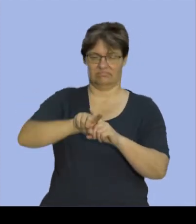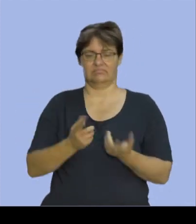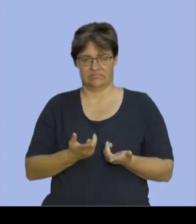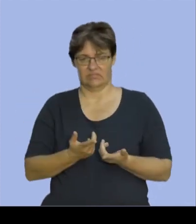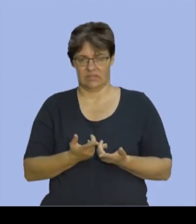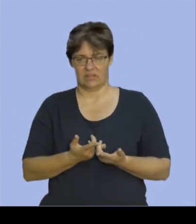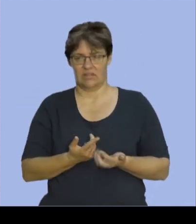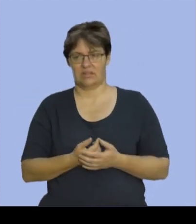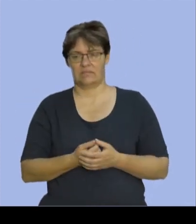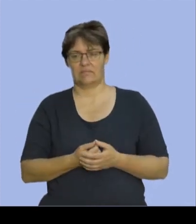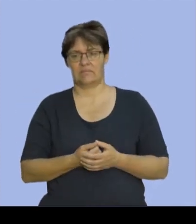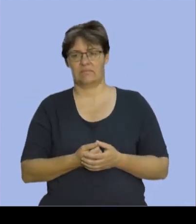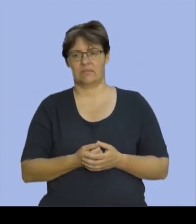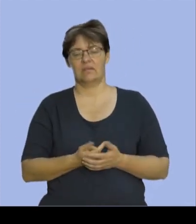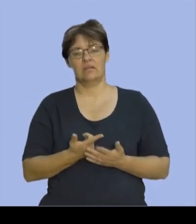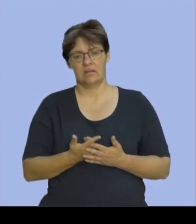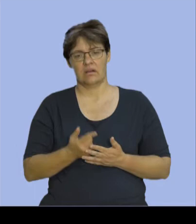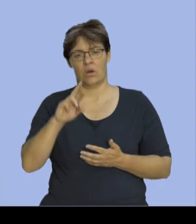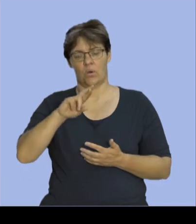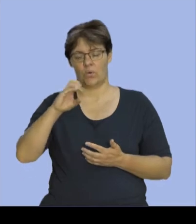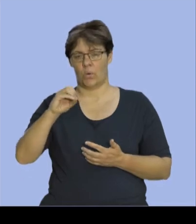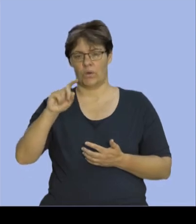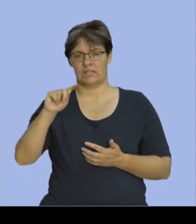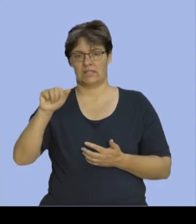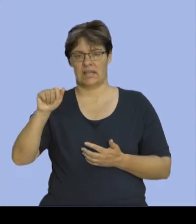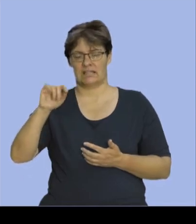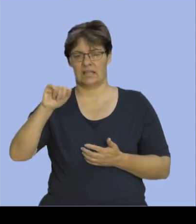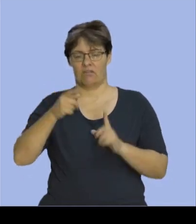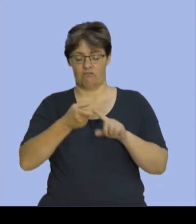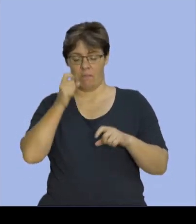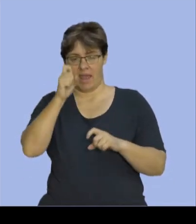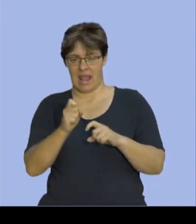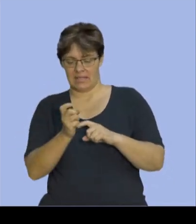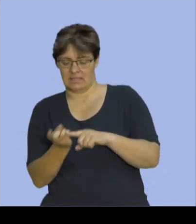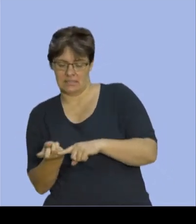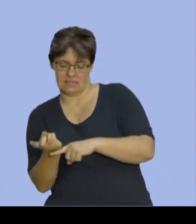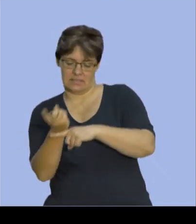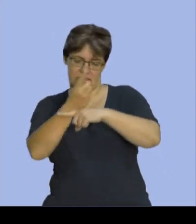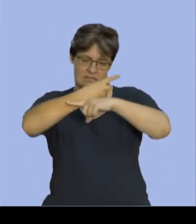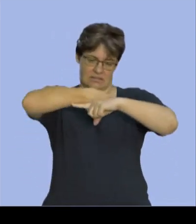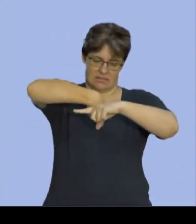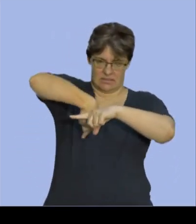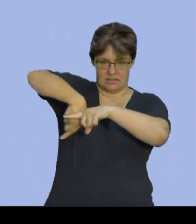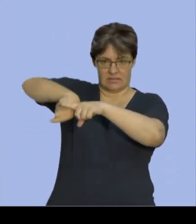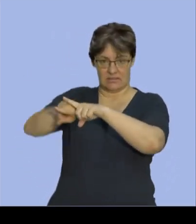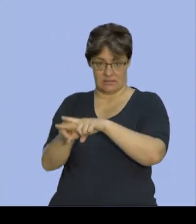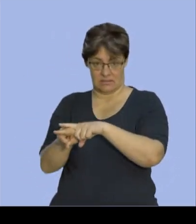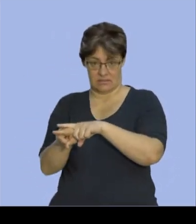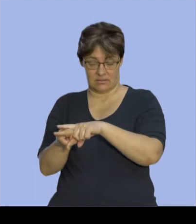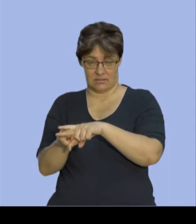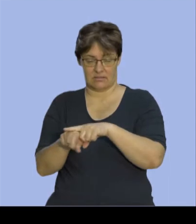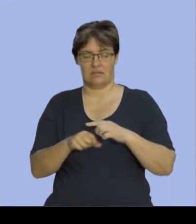rather rotating, to use the correct term, rotating from the x-axis in an